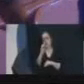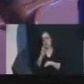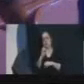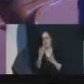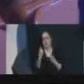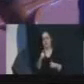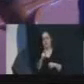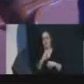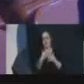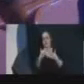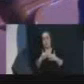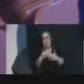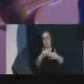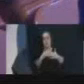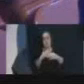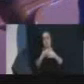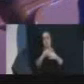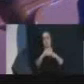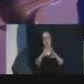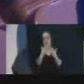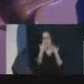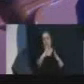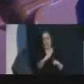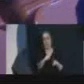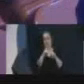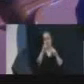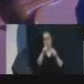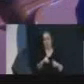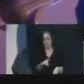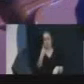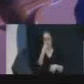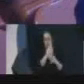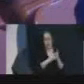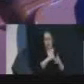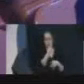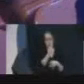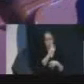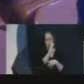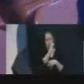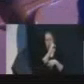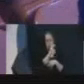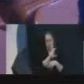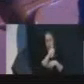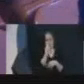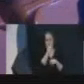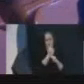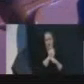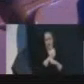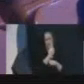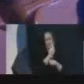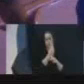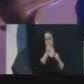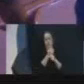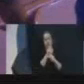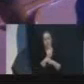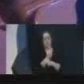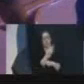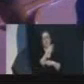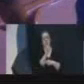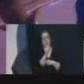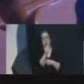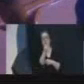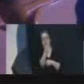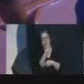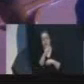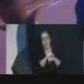significantly before the end of the course. The testing window for Part 1 of the end-of-course exams for Algebra 1, Geometry, Algebra 2, English,